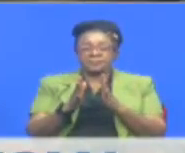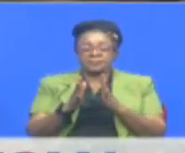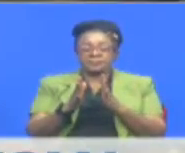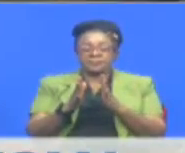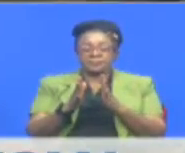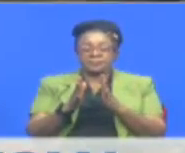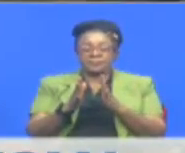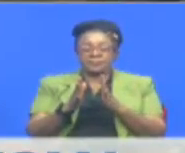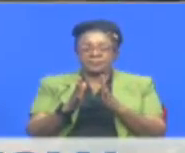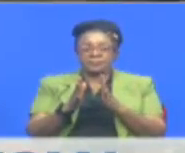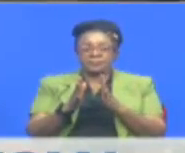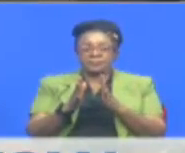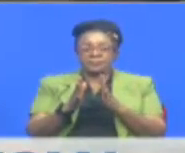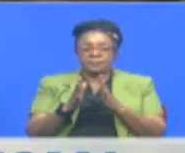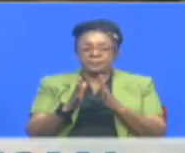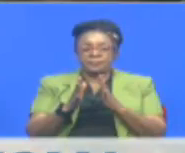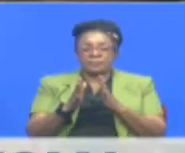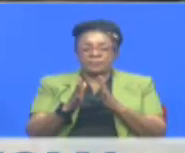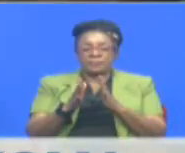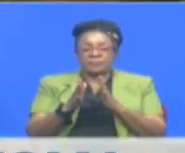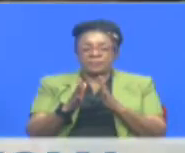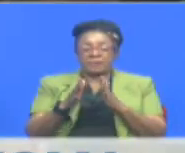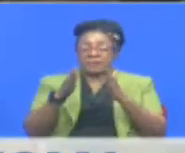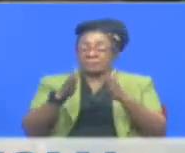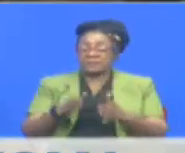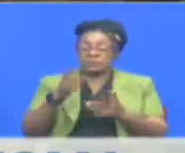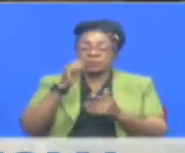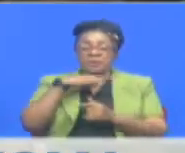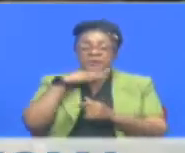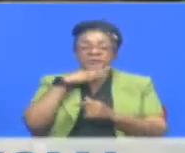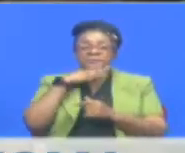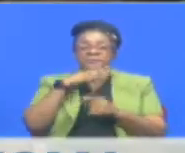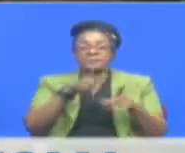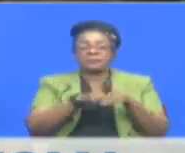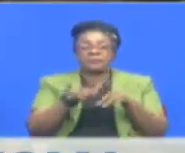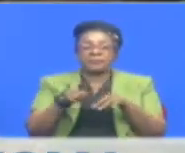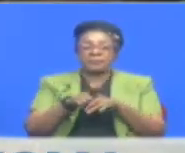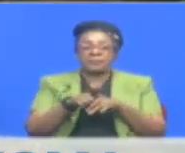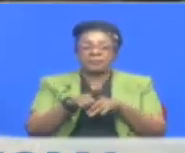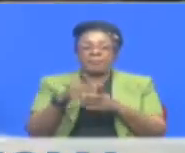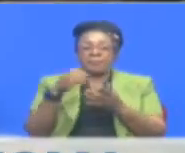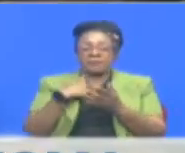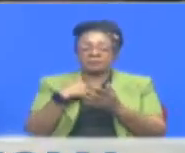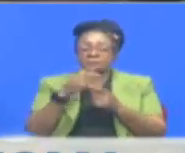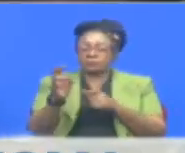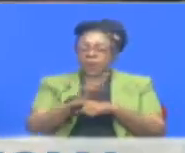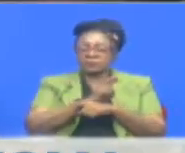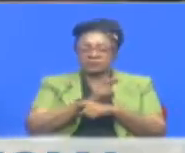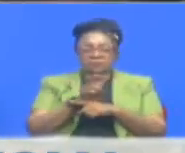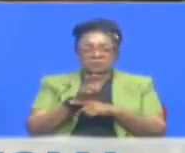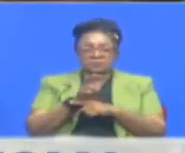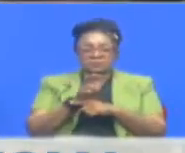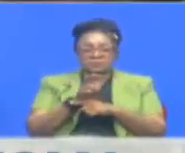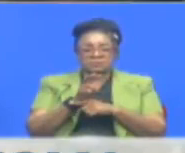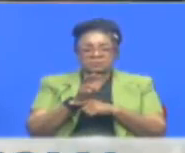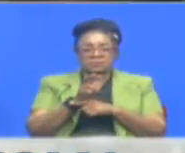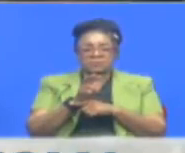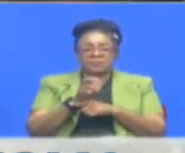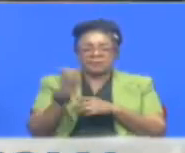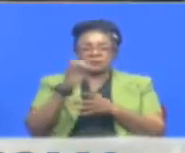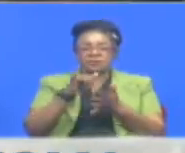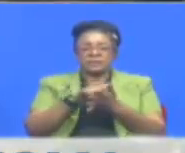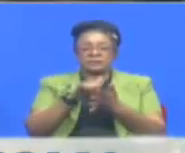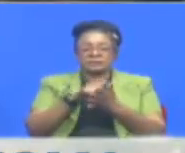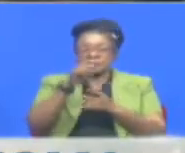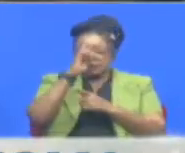the deceased person's phones, and also potential witnesses, so that these